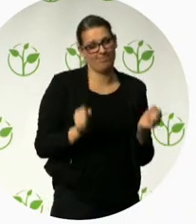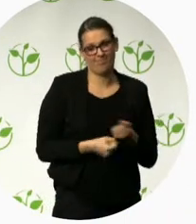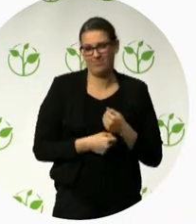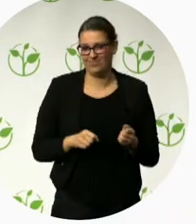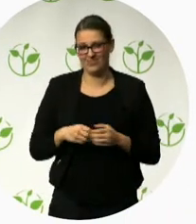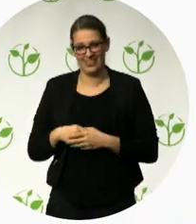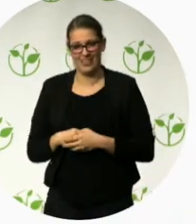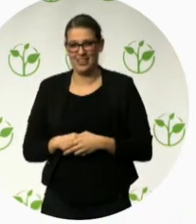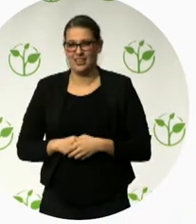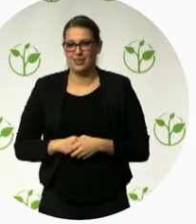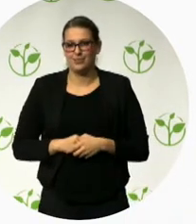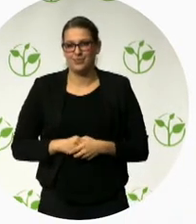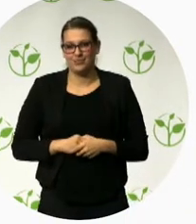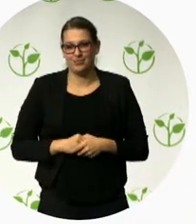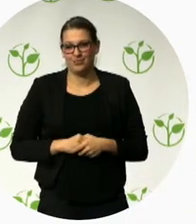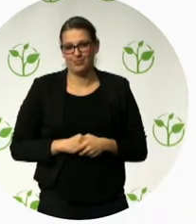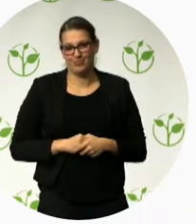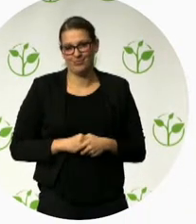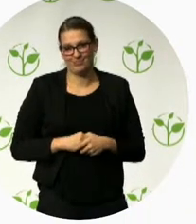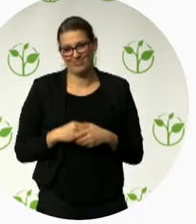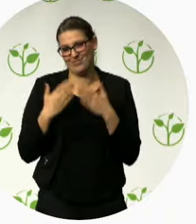jindagi. Thank you.